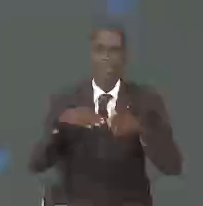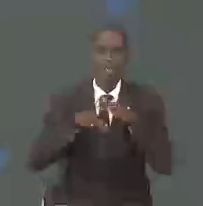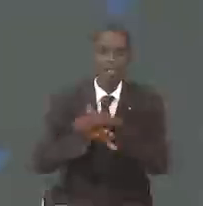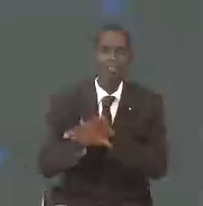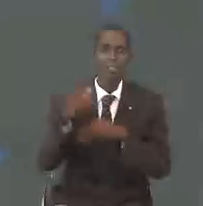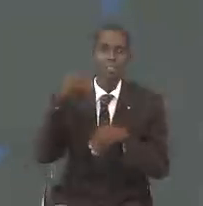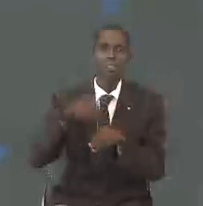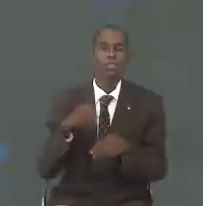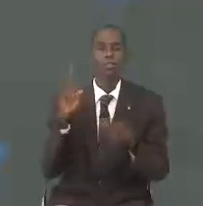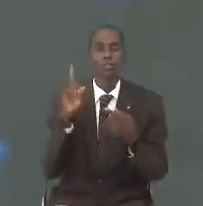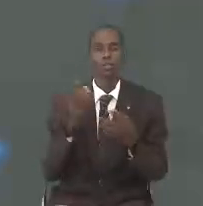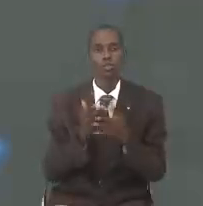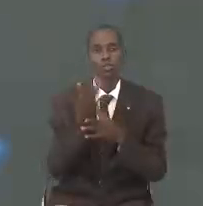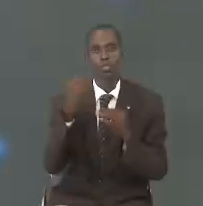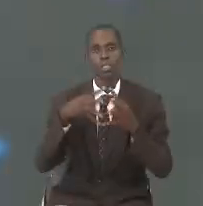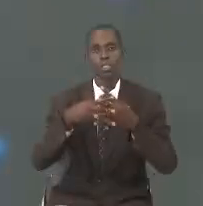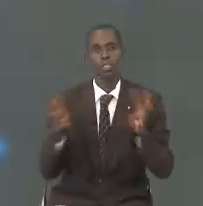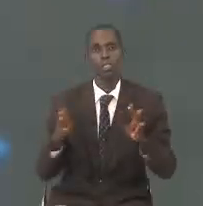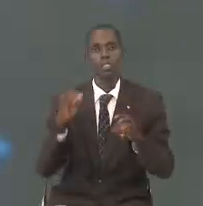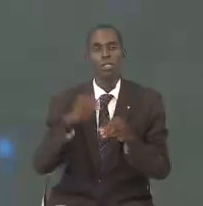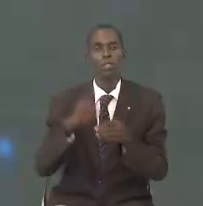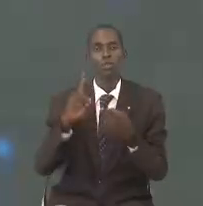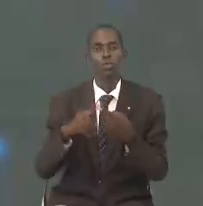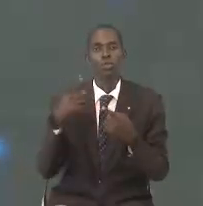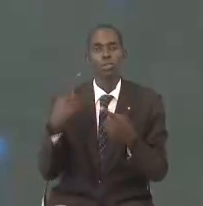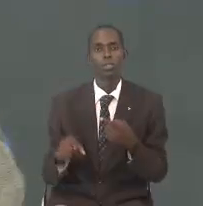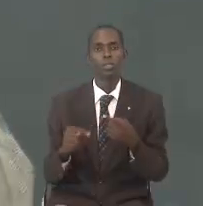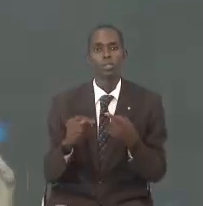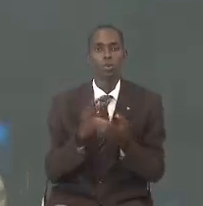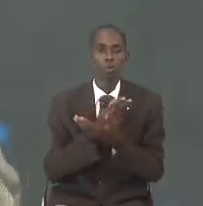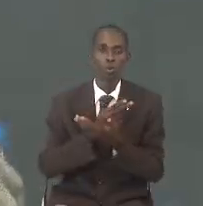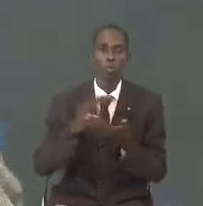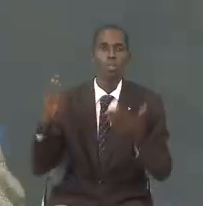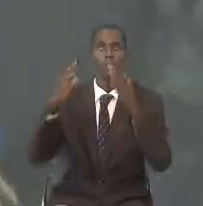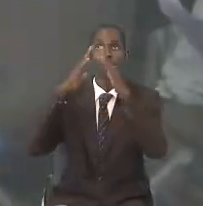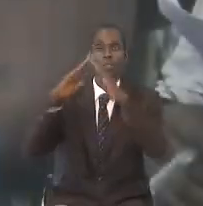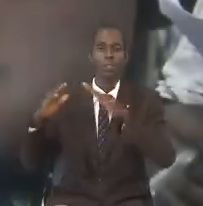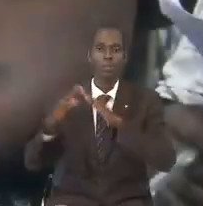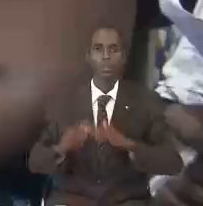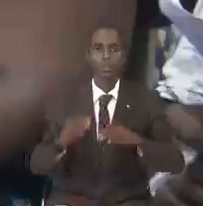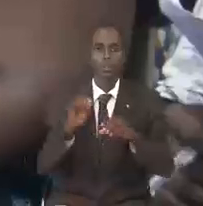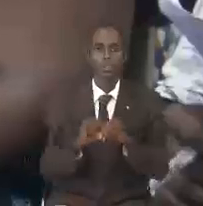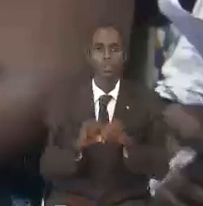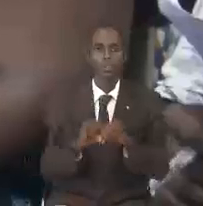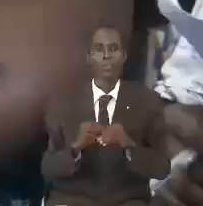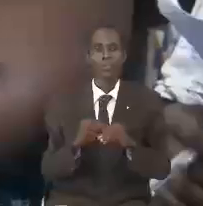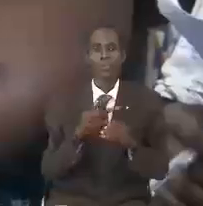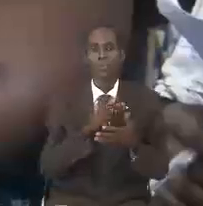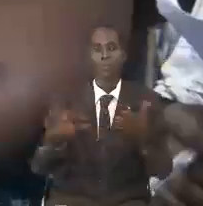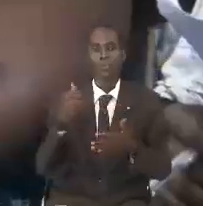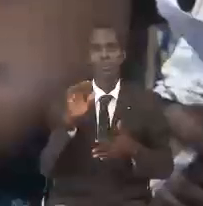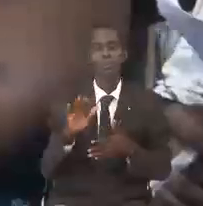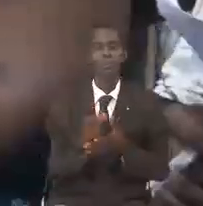gates into the holy, into the city, the holy city. In verse 15, it tells